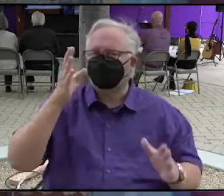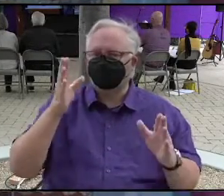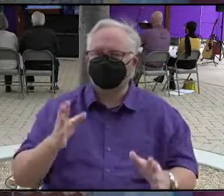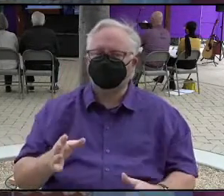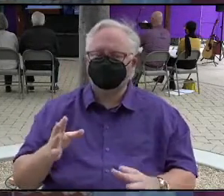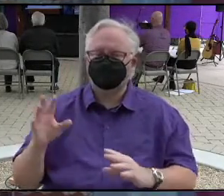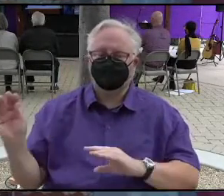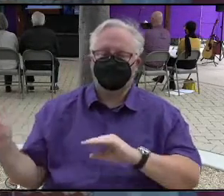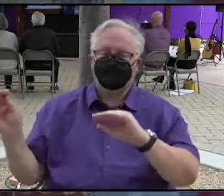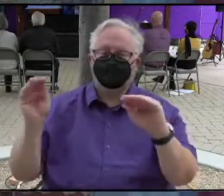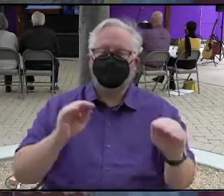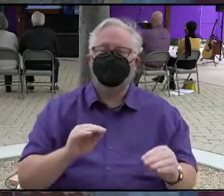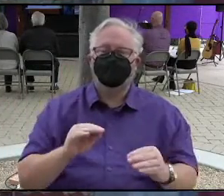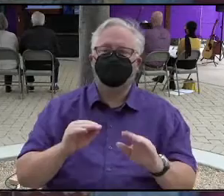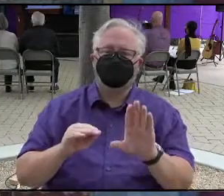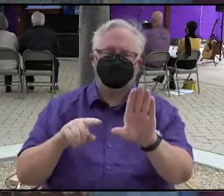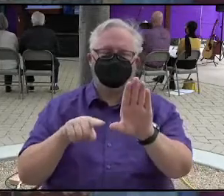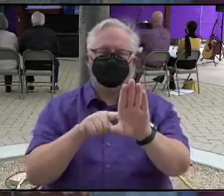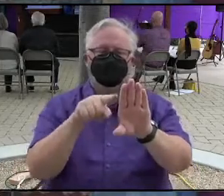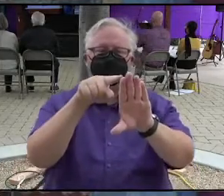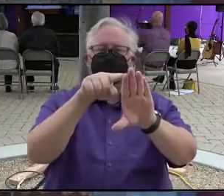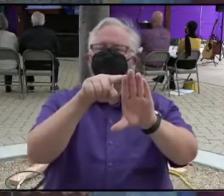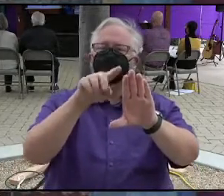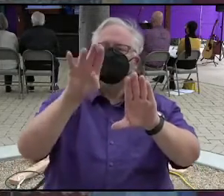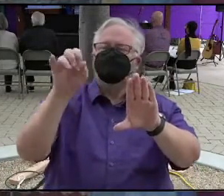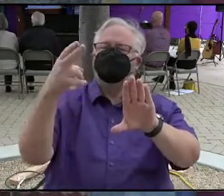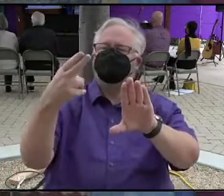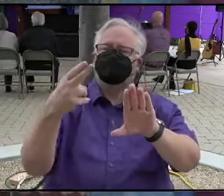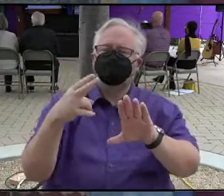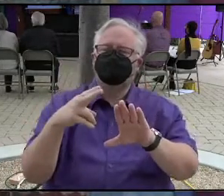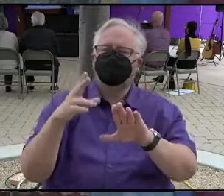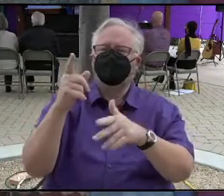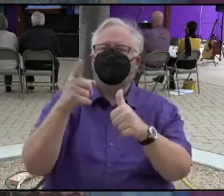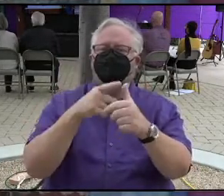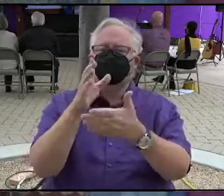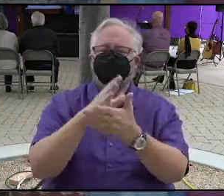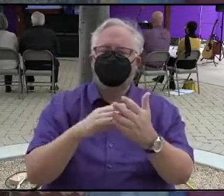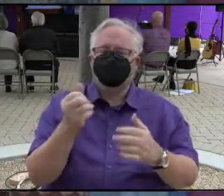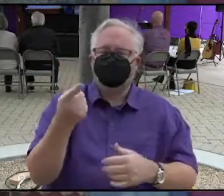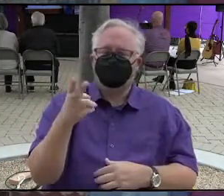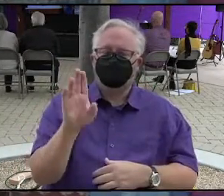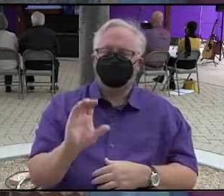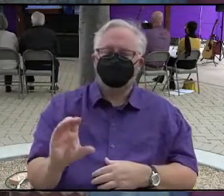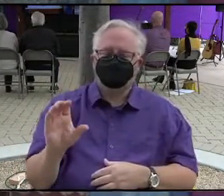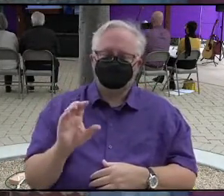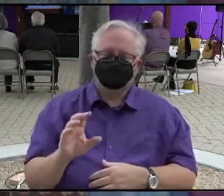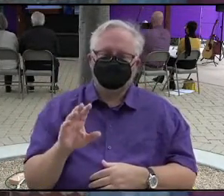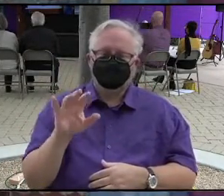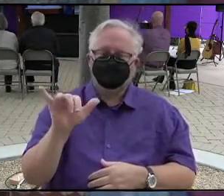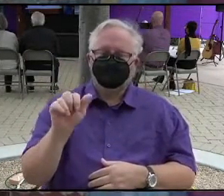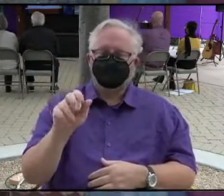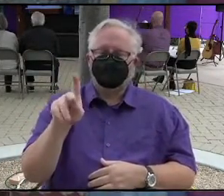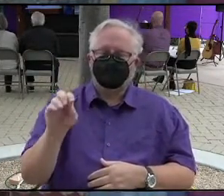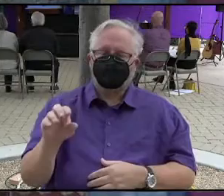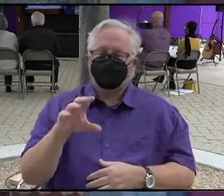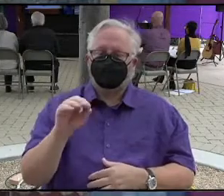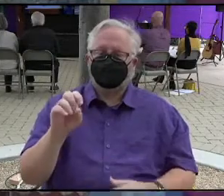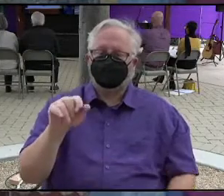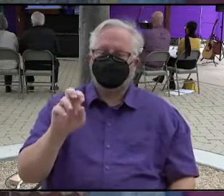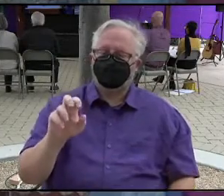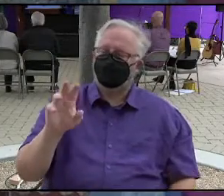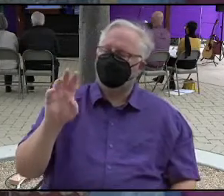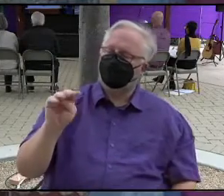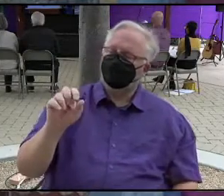to Michigan's Upper Peninsula in the early 1900s. Jaakko and Sanna-Kaisa Virtanen were